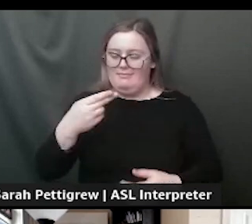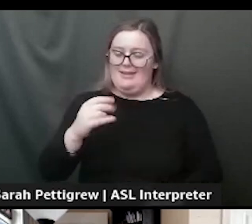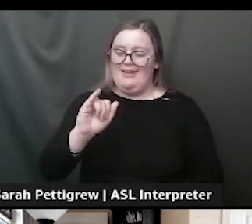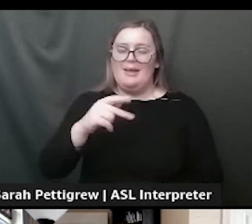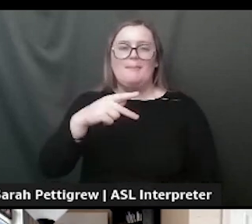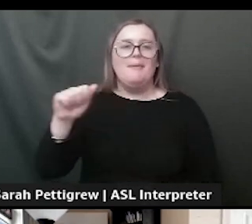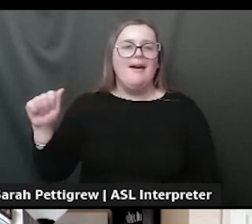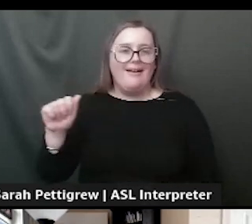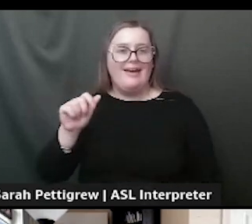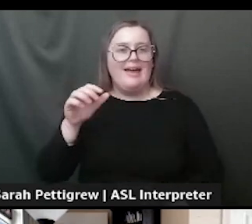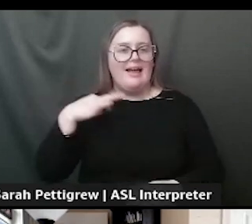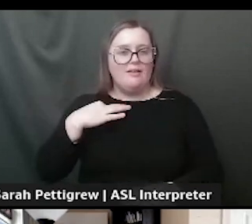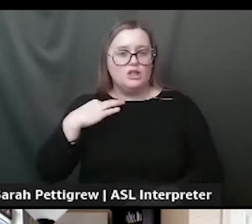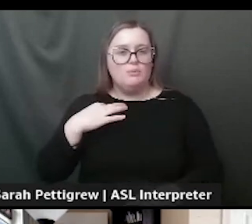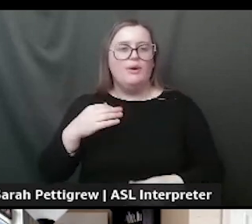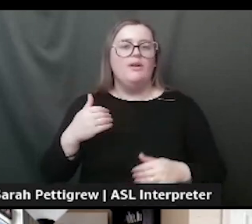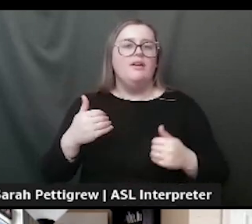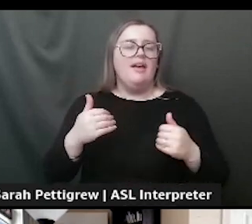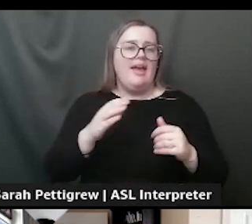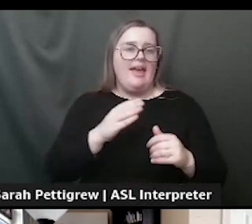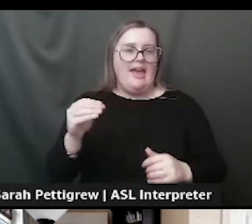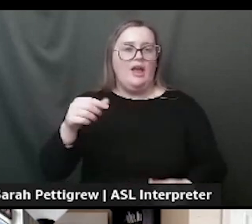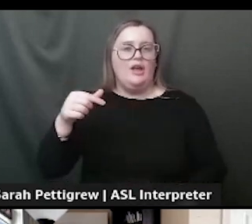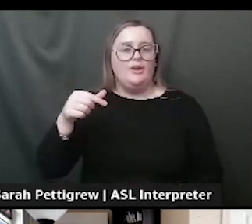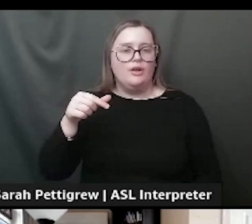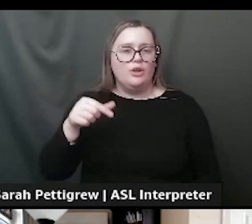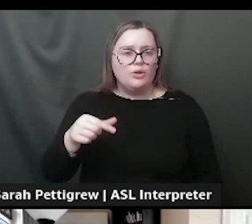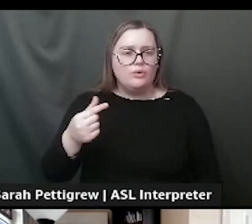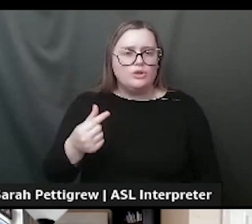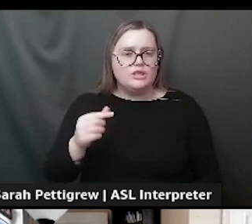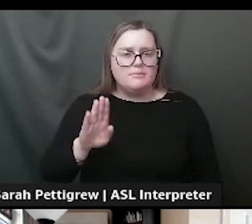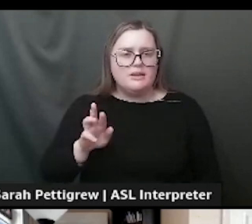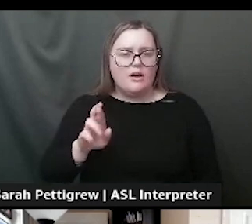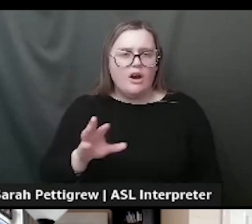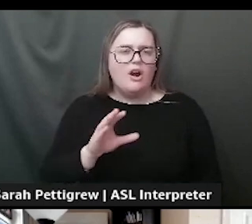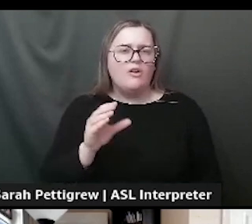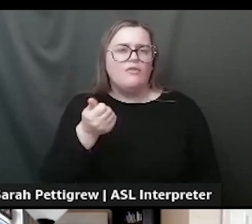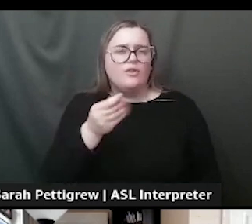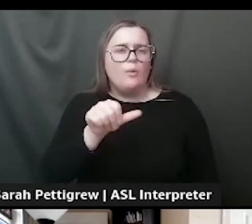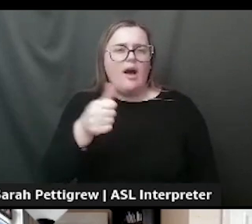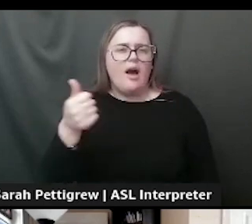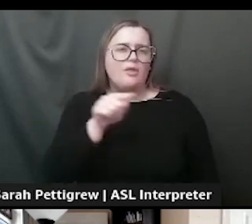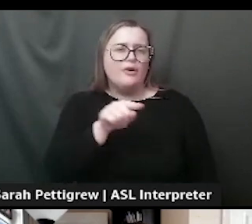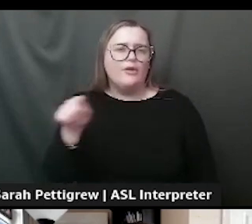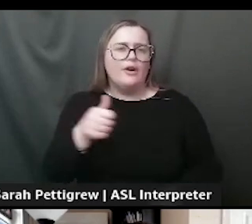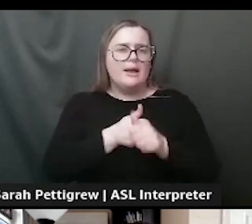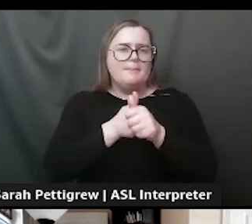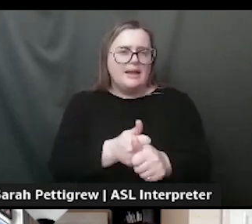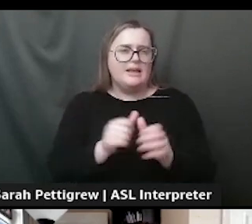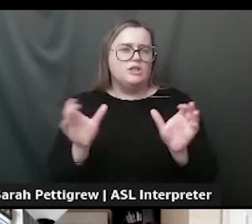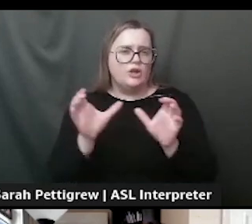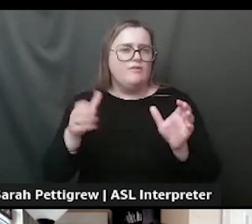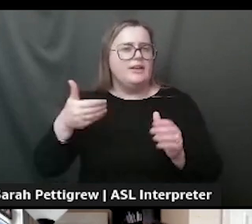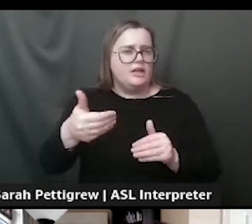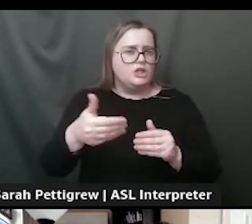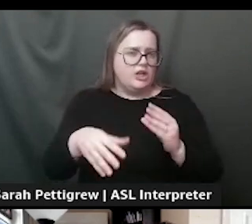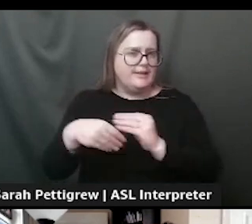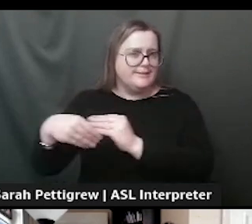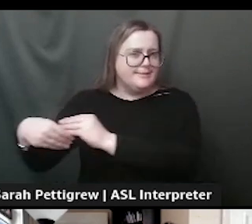have compliance in terms of GDPR, and then a few more compliance certifications coming along. So yeah, those are the three pieces I'd